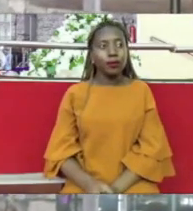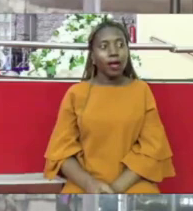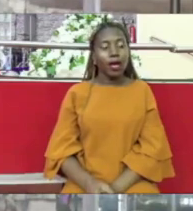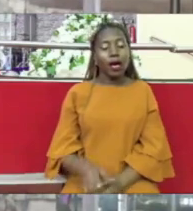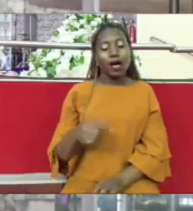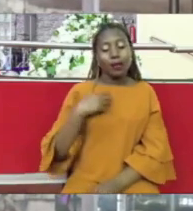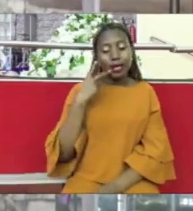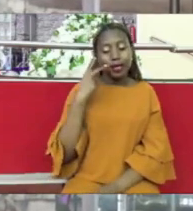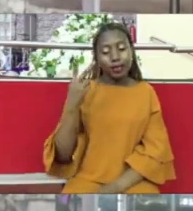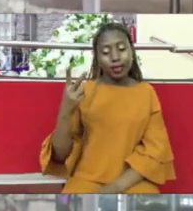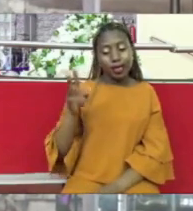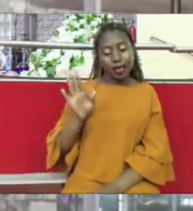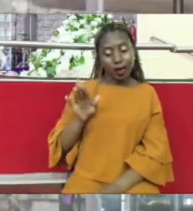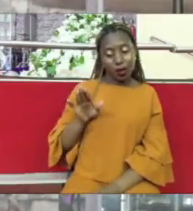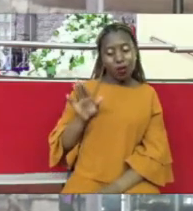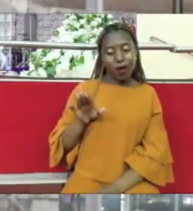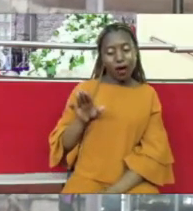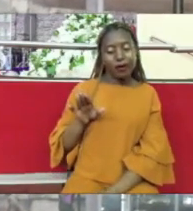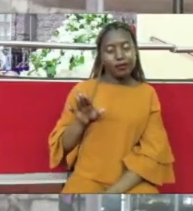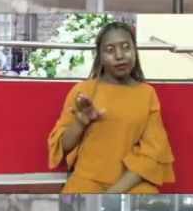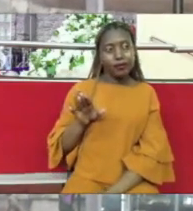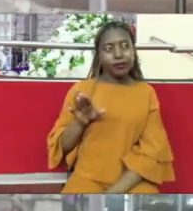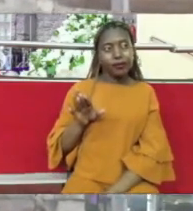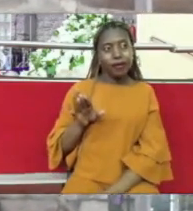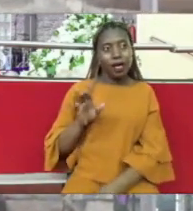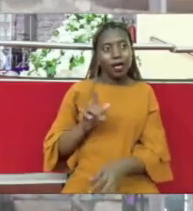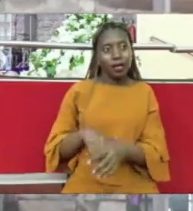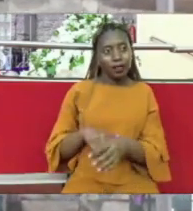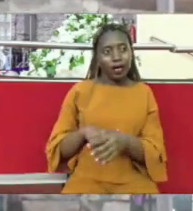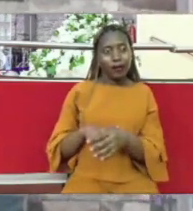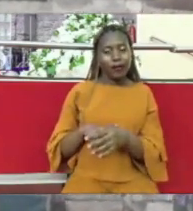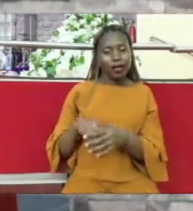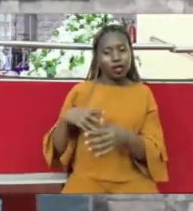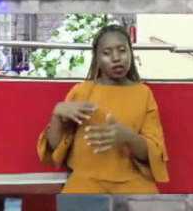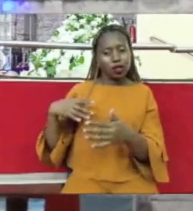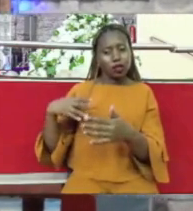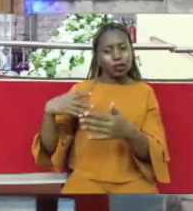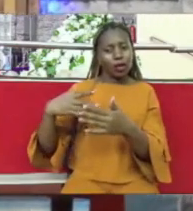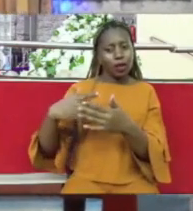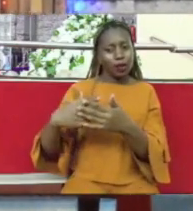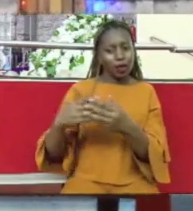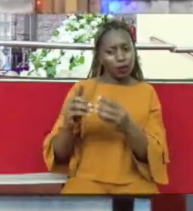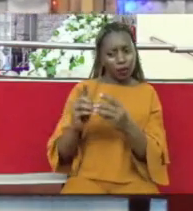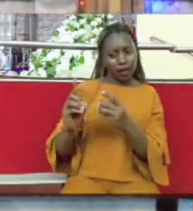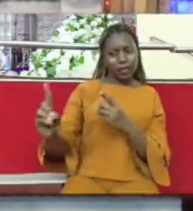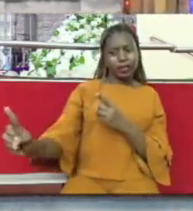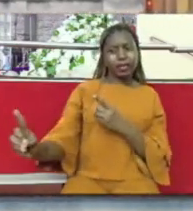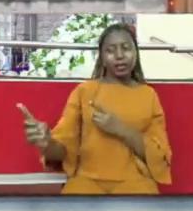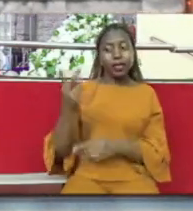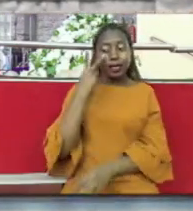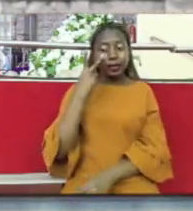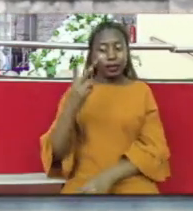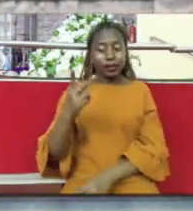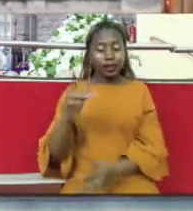this woman, na namuona huyu mwanadada, as she is approaching from a distance, akiwa umbali, she seeing Jesus